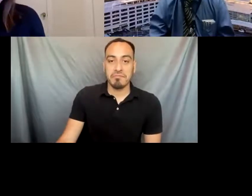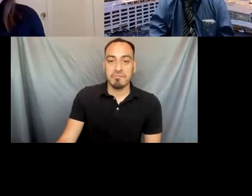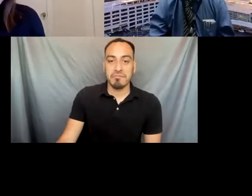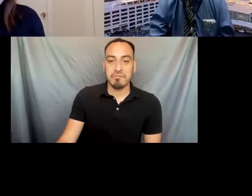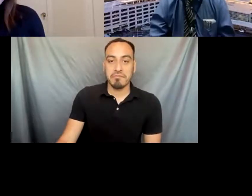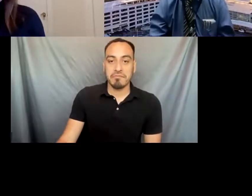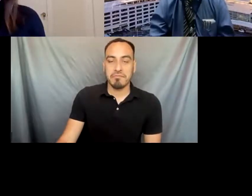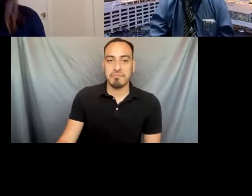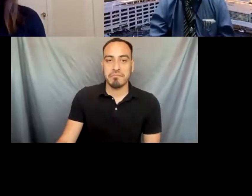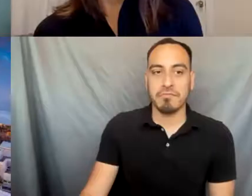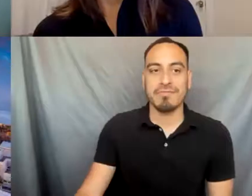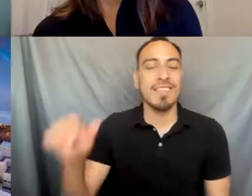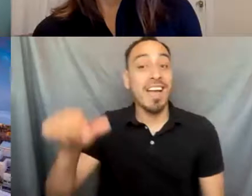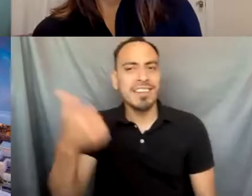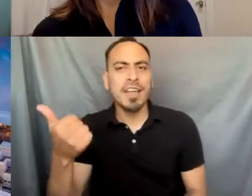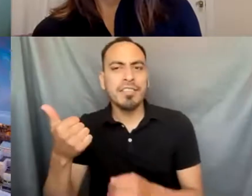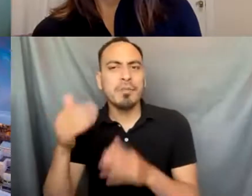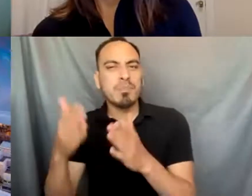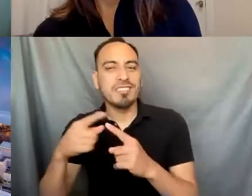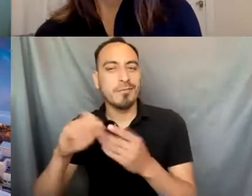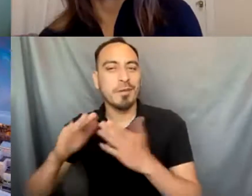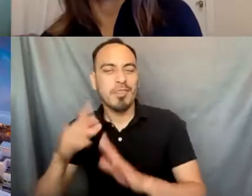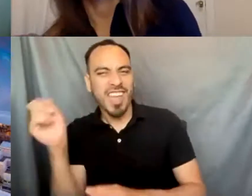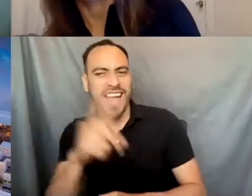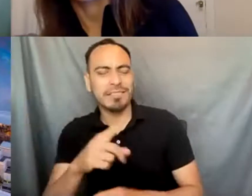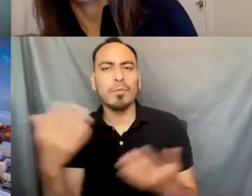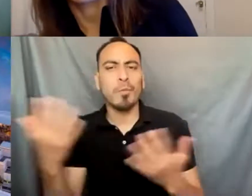Another community member asks, what percentage of UC Davis